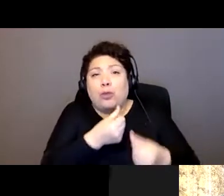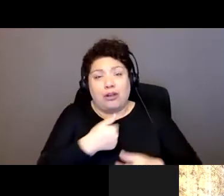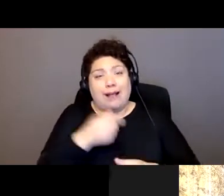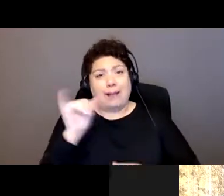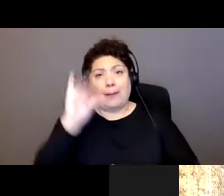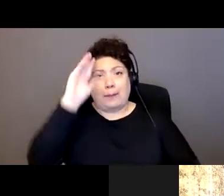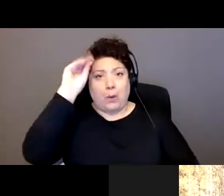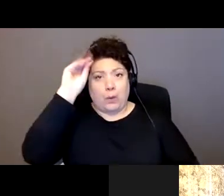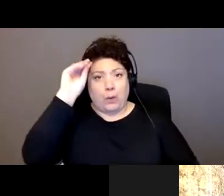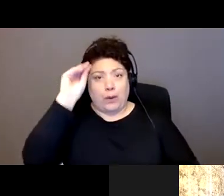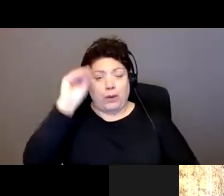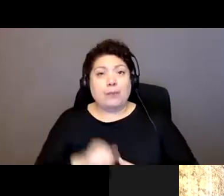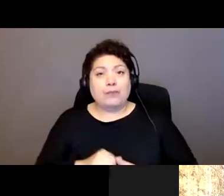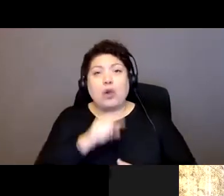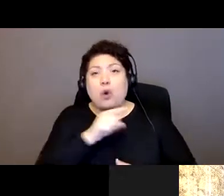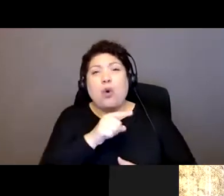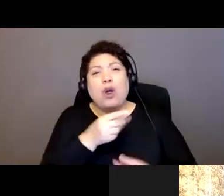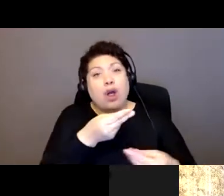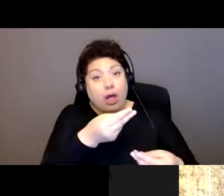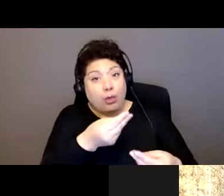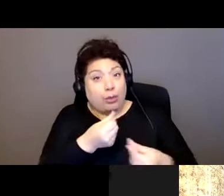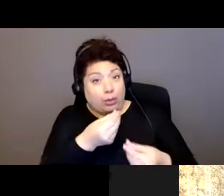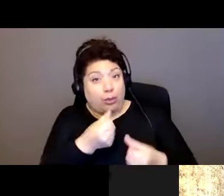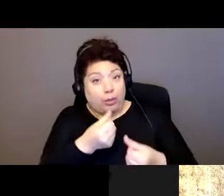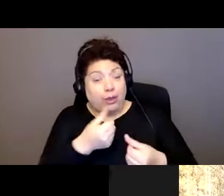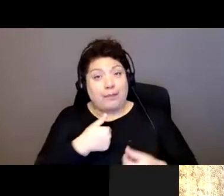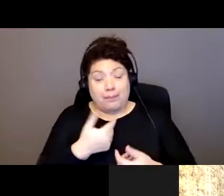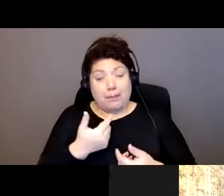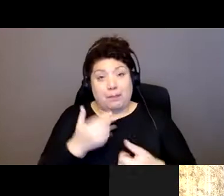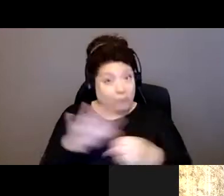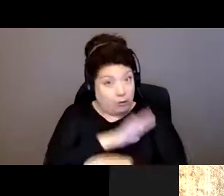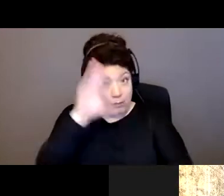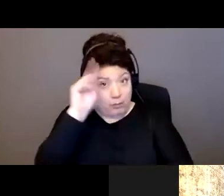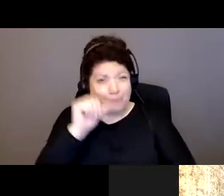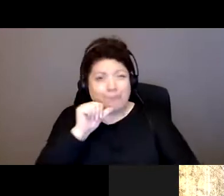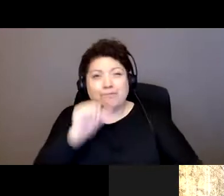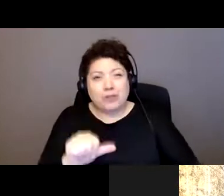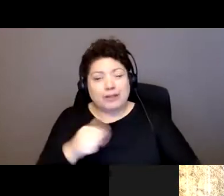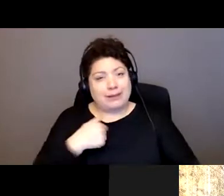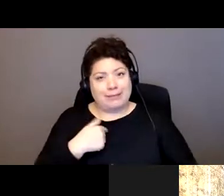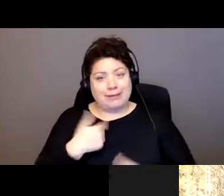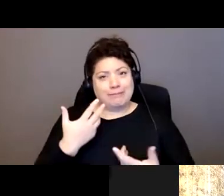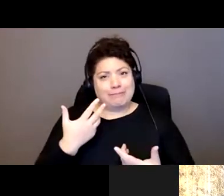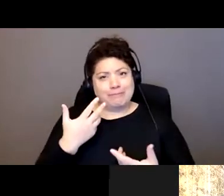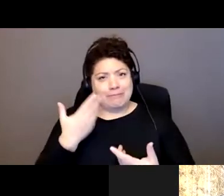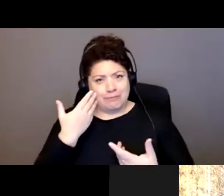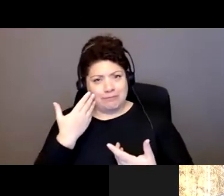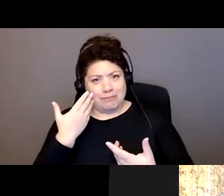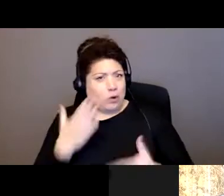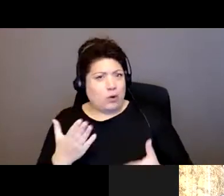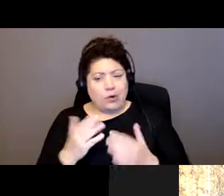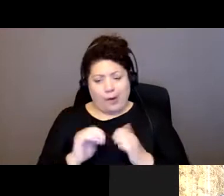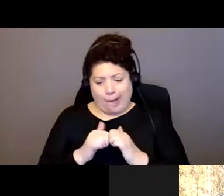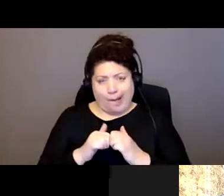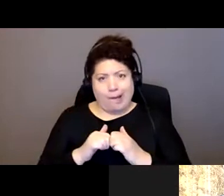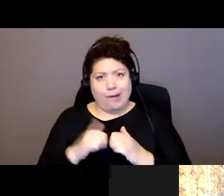or and I didn't know how to be who I was for a long, long time. And I